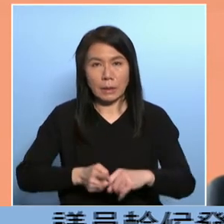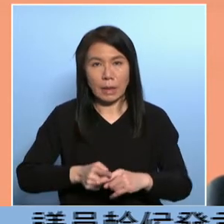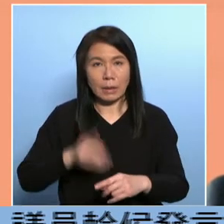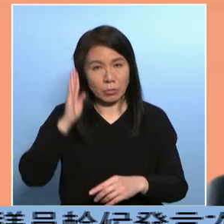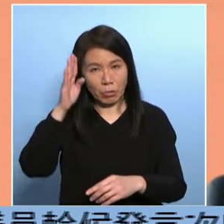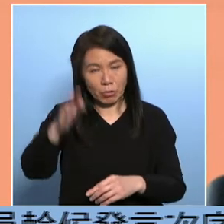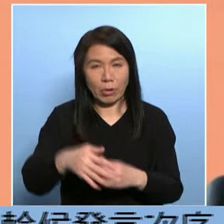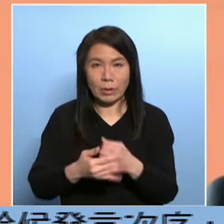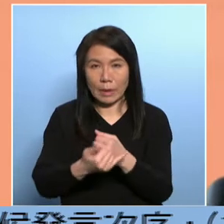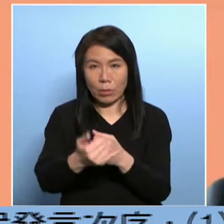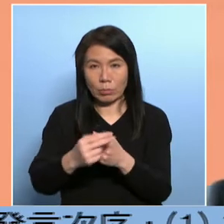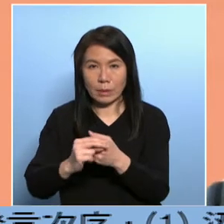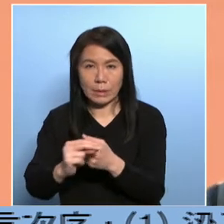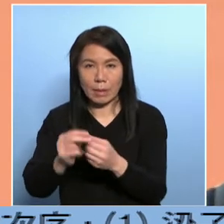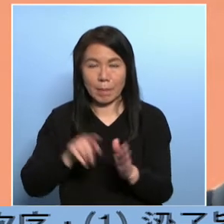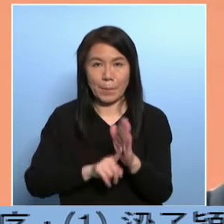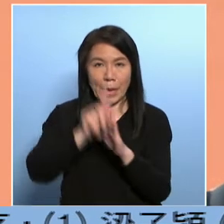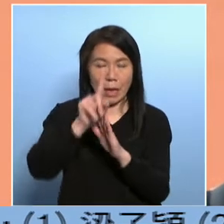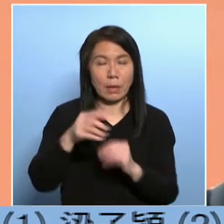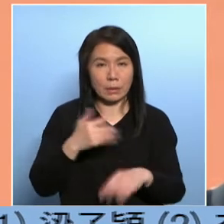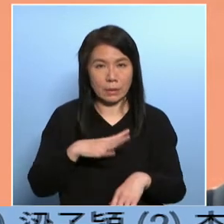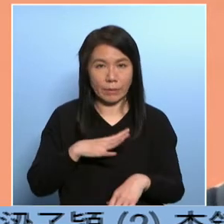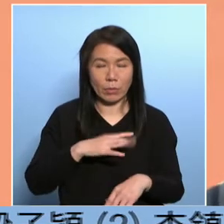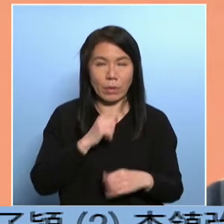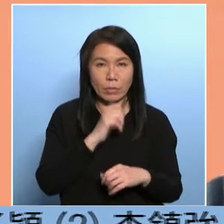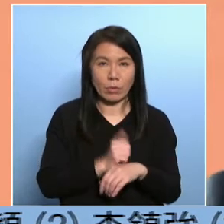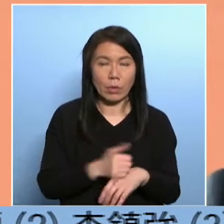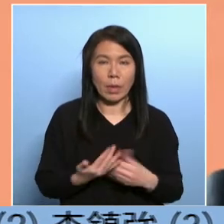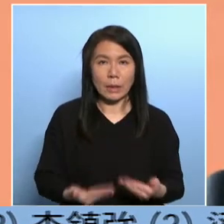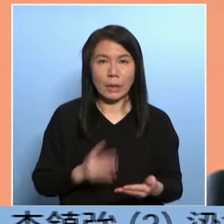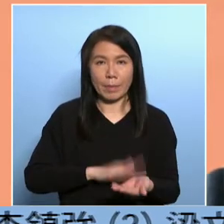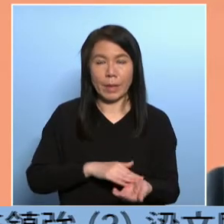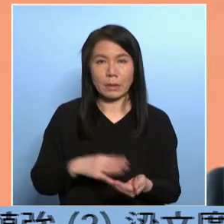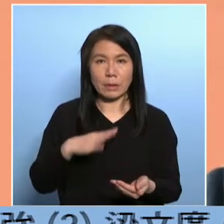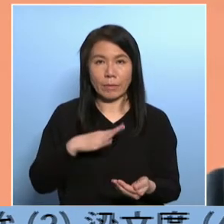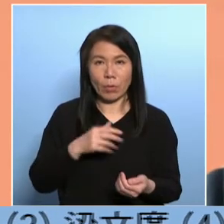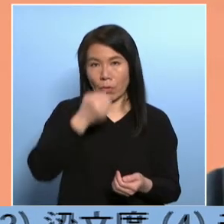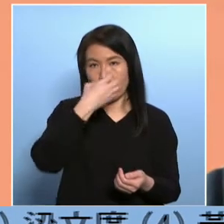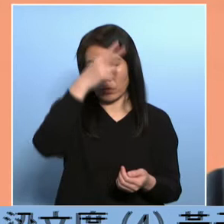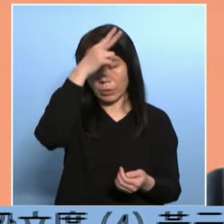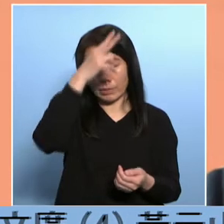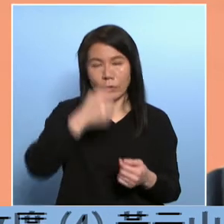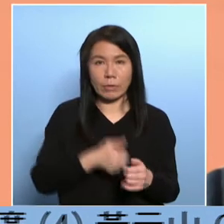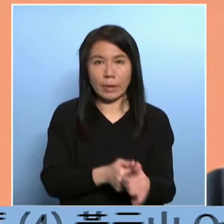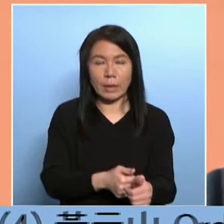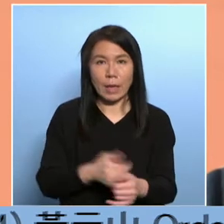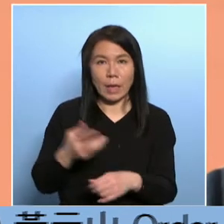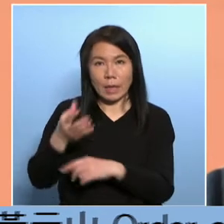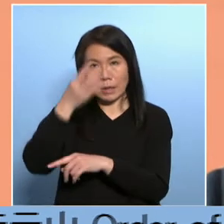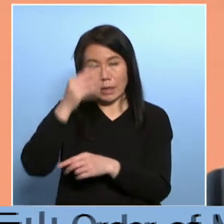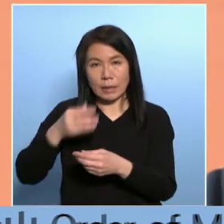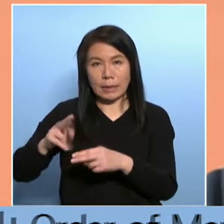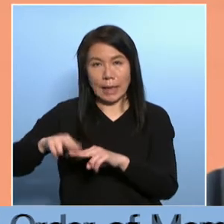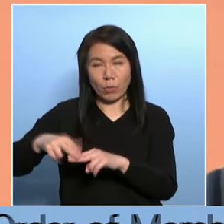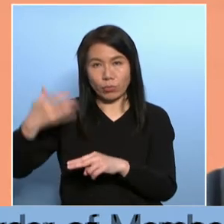even if the fifth wave of outbreak comes to an end, we can't guarantee there won't be a sixth wave or seventh wave. The SO